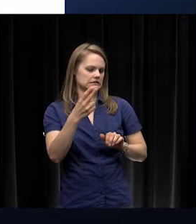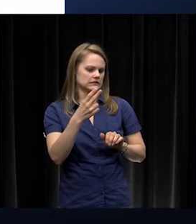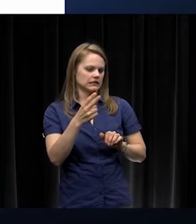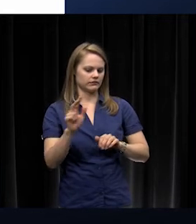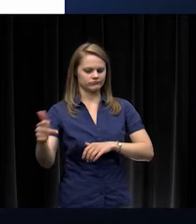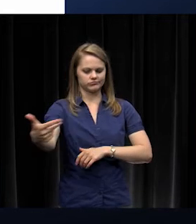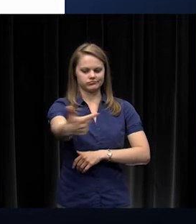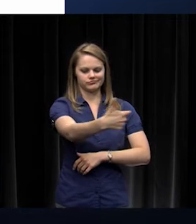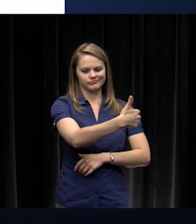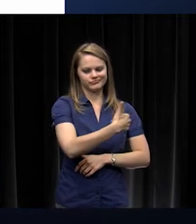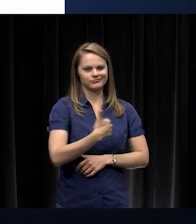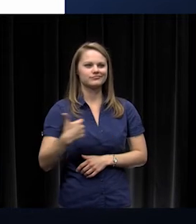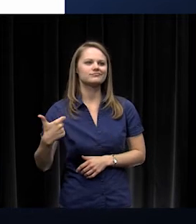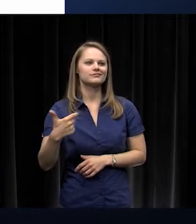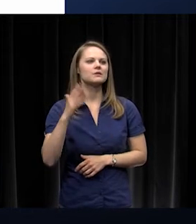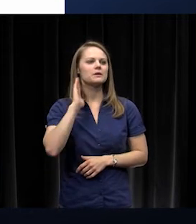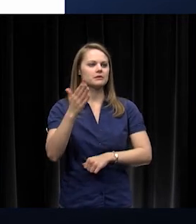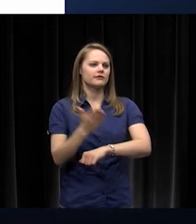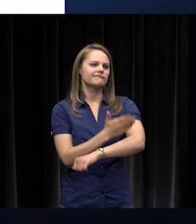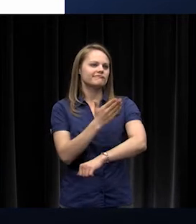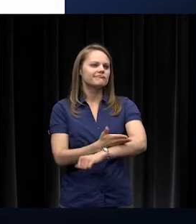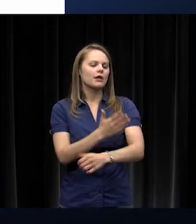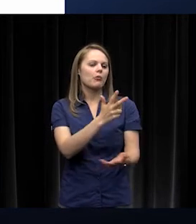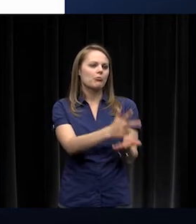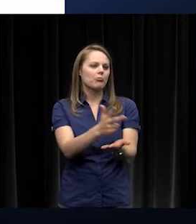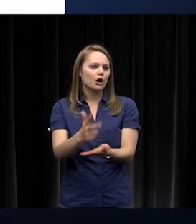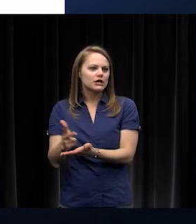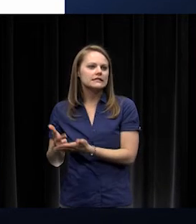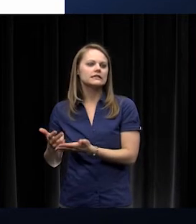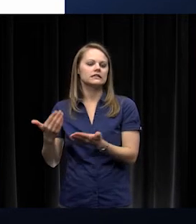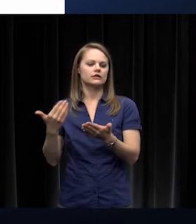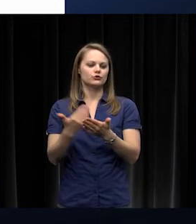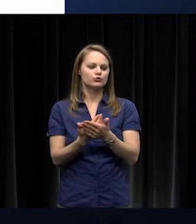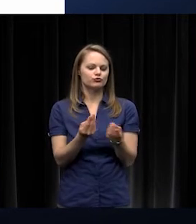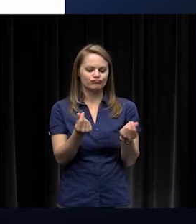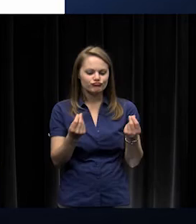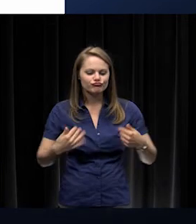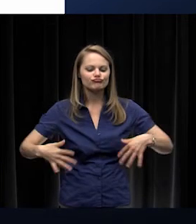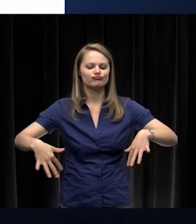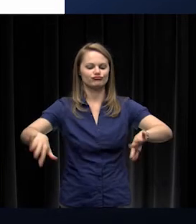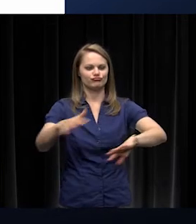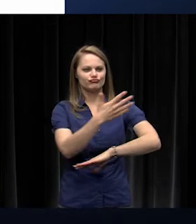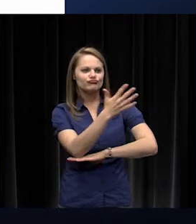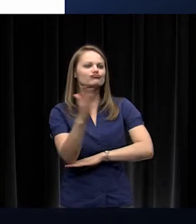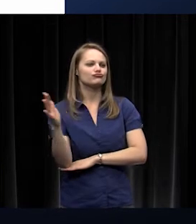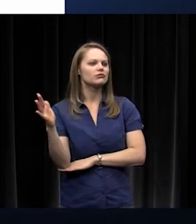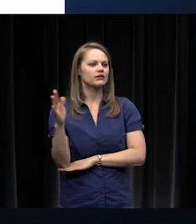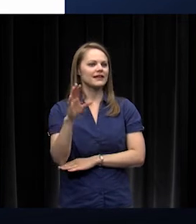redo the site and parking and new landscaping as required by the city.